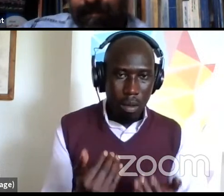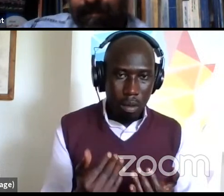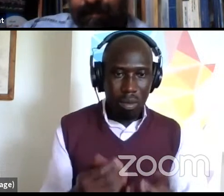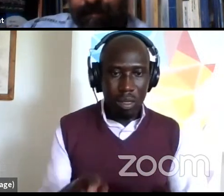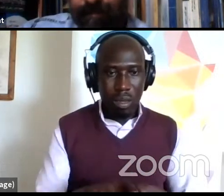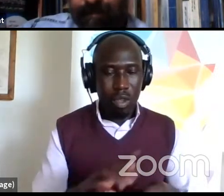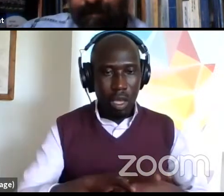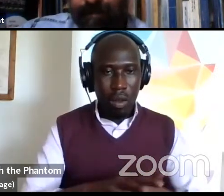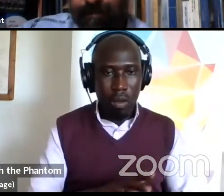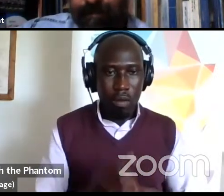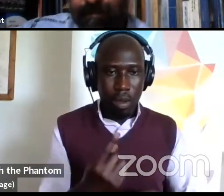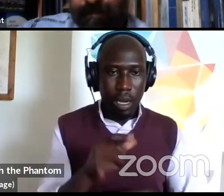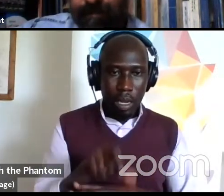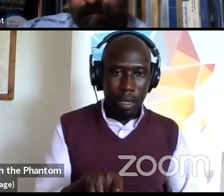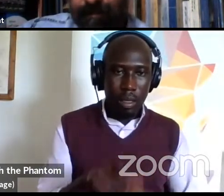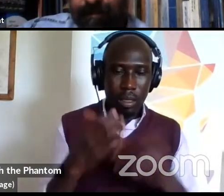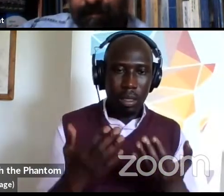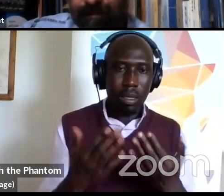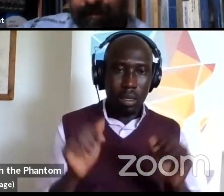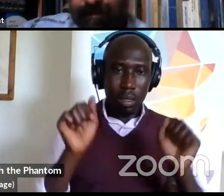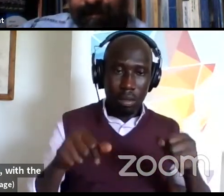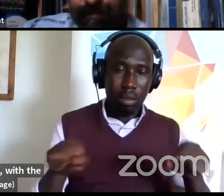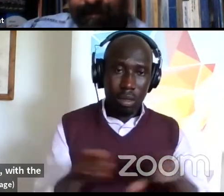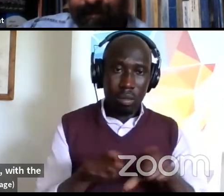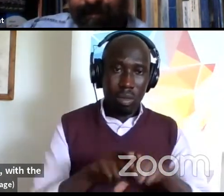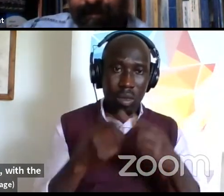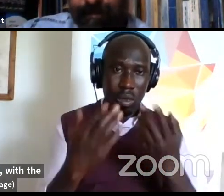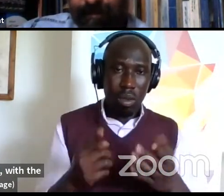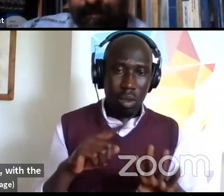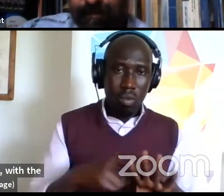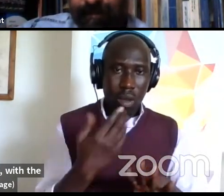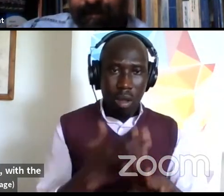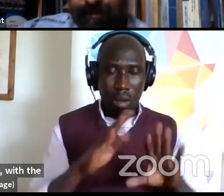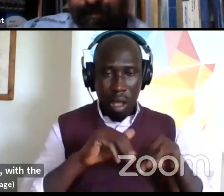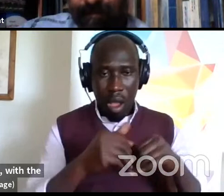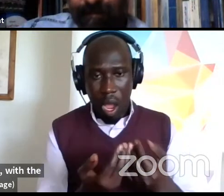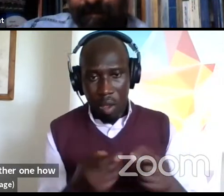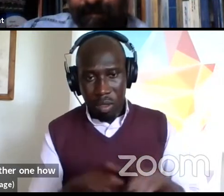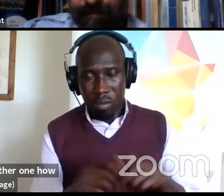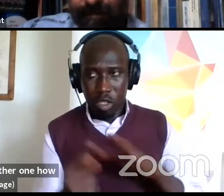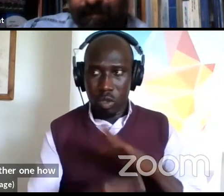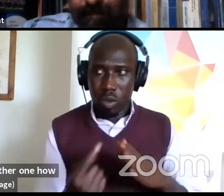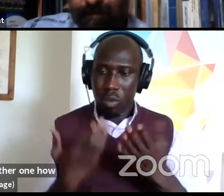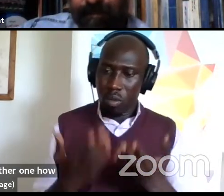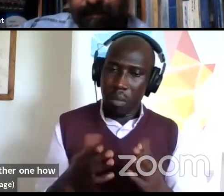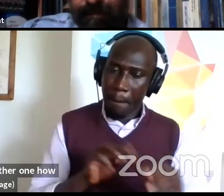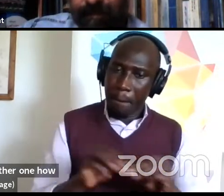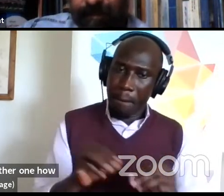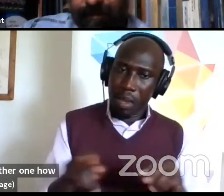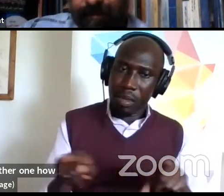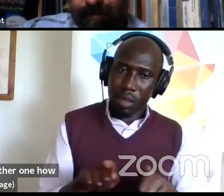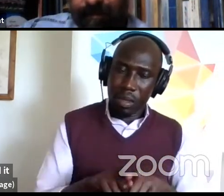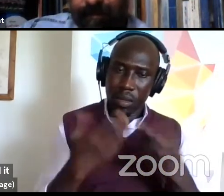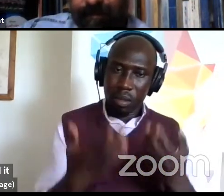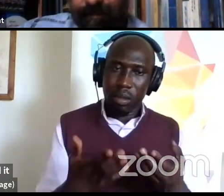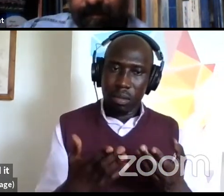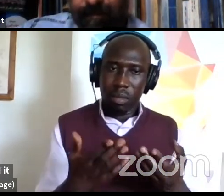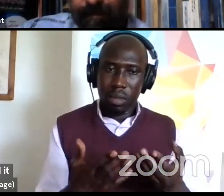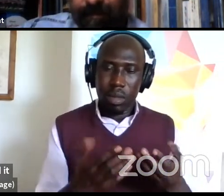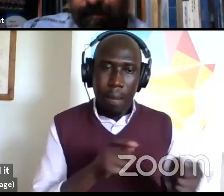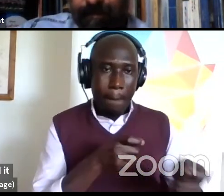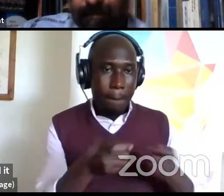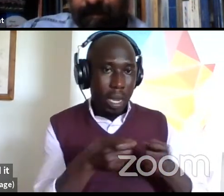pandemic, and it was also a narrative on how the health situation is and how it's being